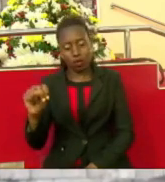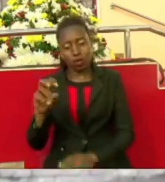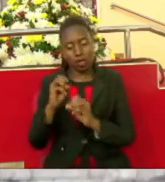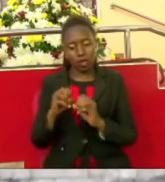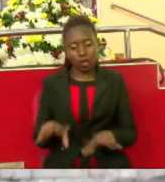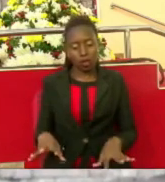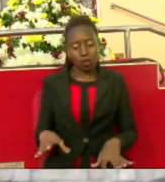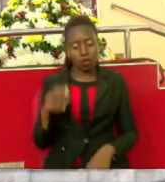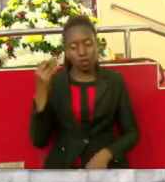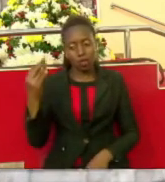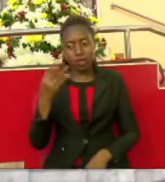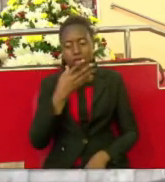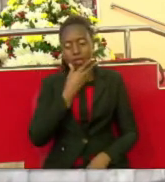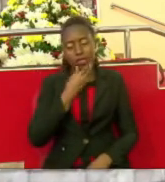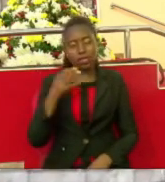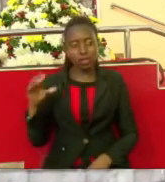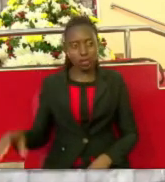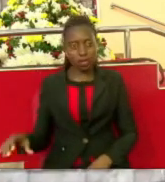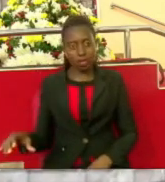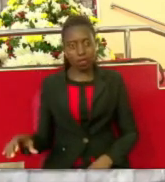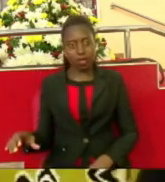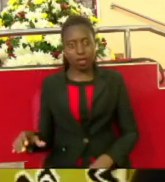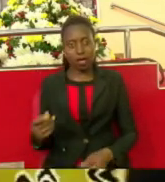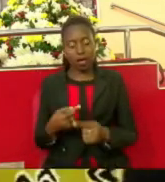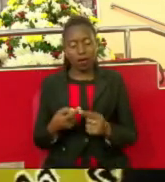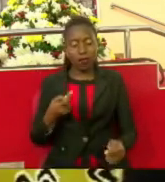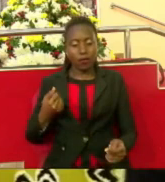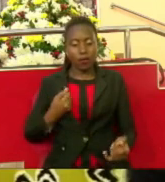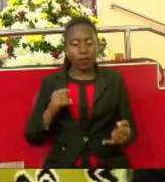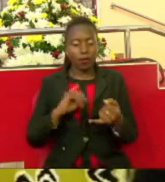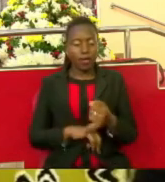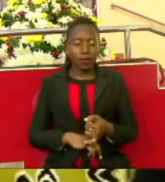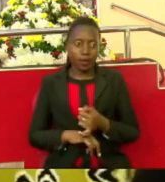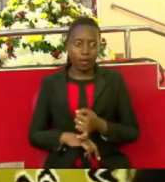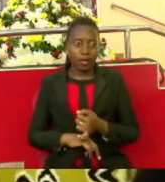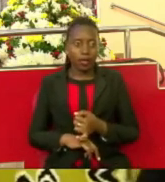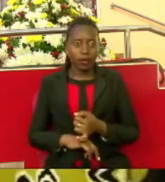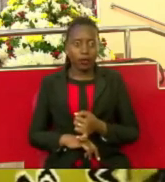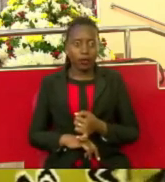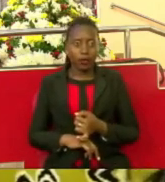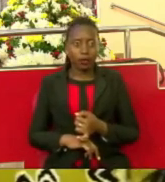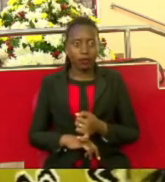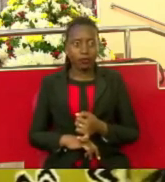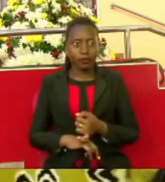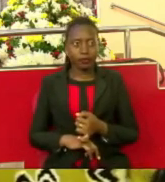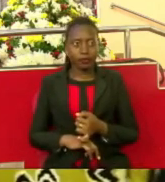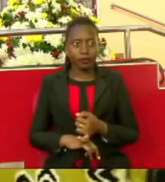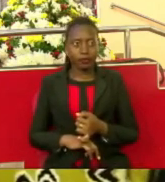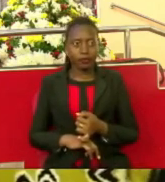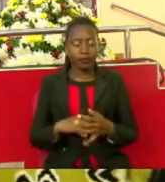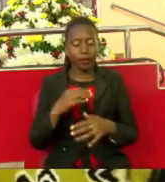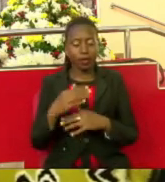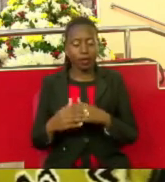wives. Akawapoteza watoto watatu kutokana na wale wake zake, waliotokana na wake zake. Out of 8. Ta kutokana na